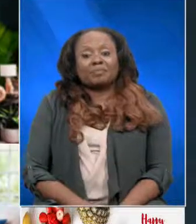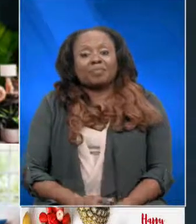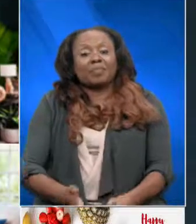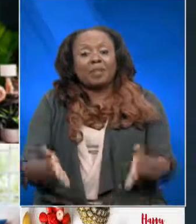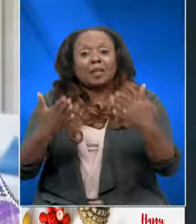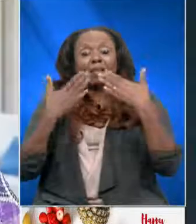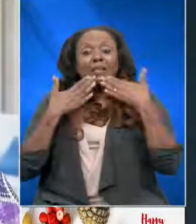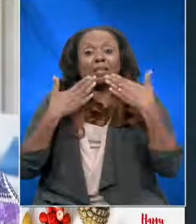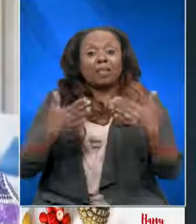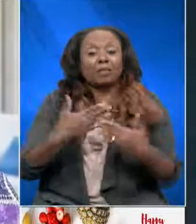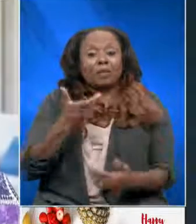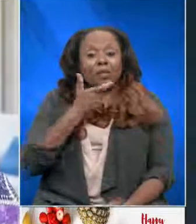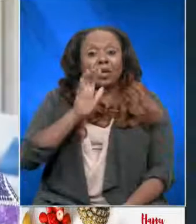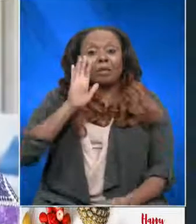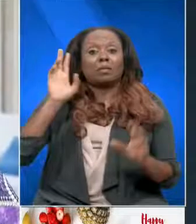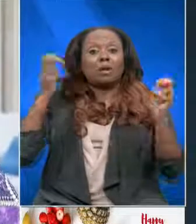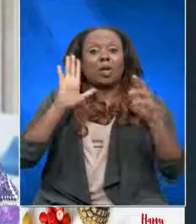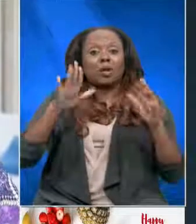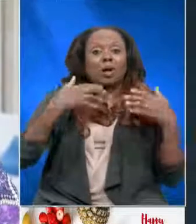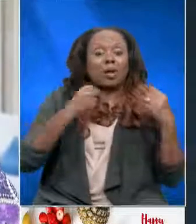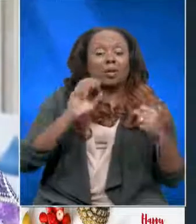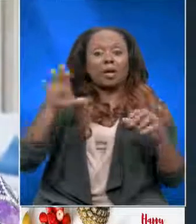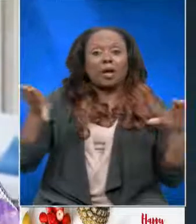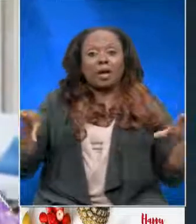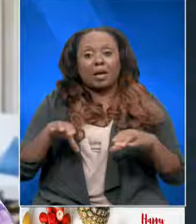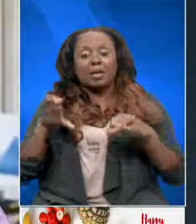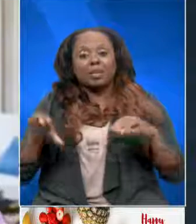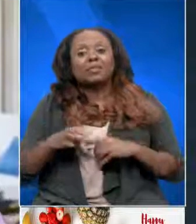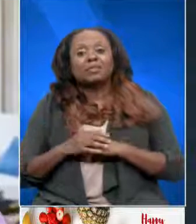watching Your Health, Your Action. We'll be back with you